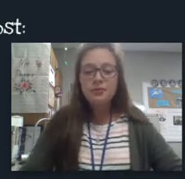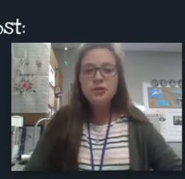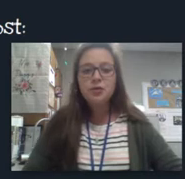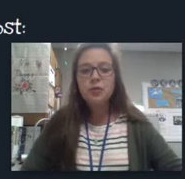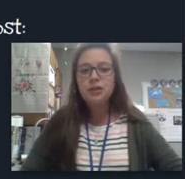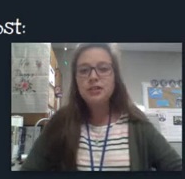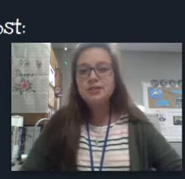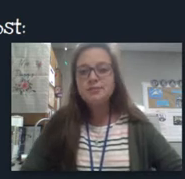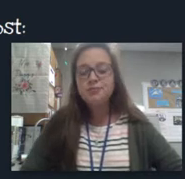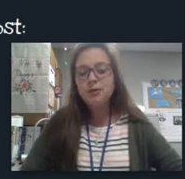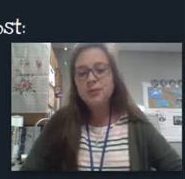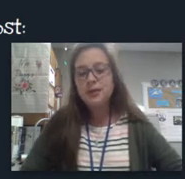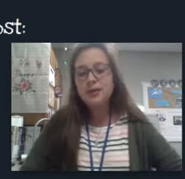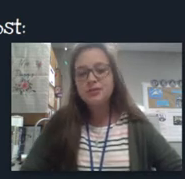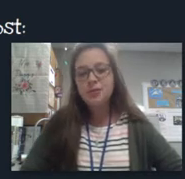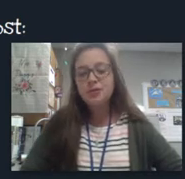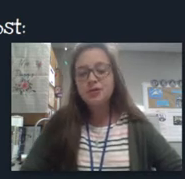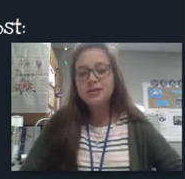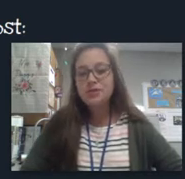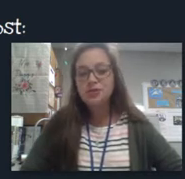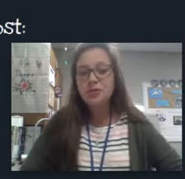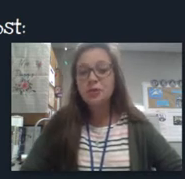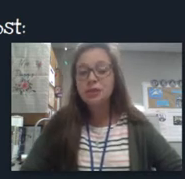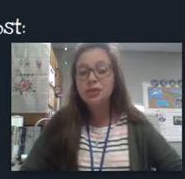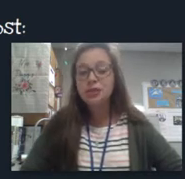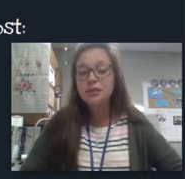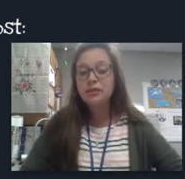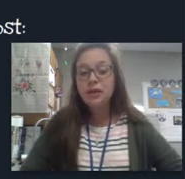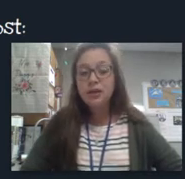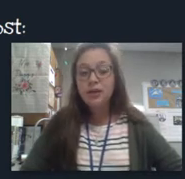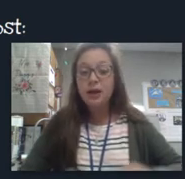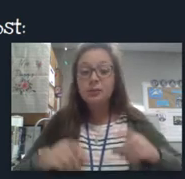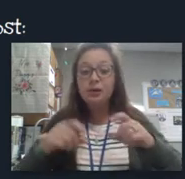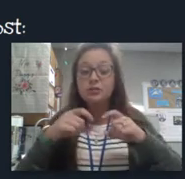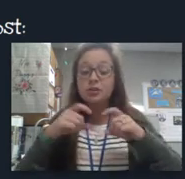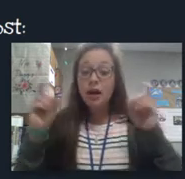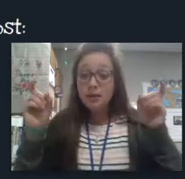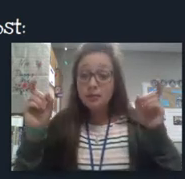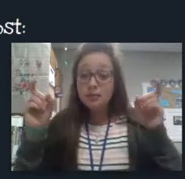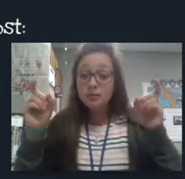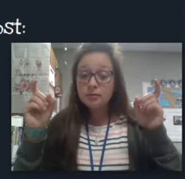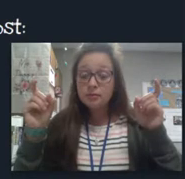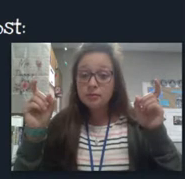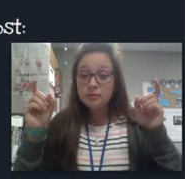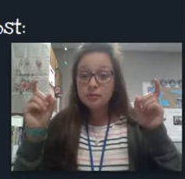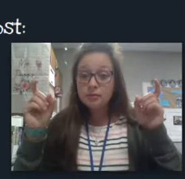Okay, rhetorical questions. Remember that these are where we just answer our own question. Your eyebrows are up,